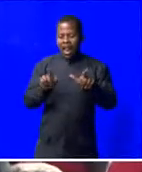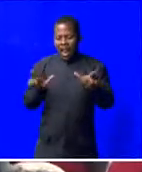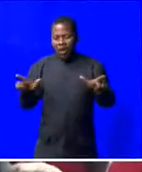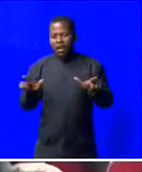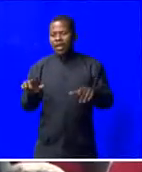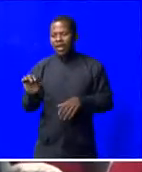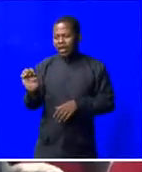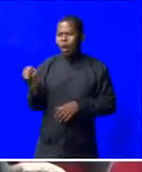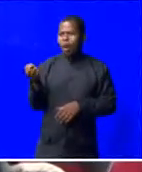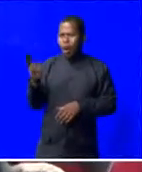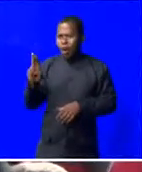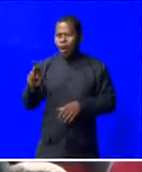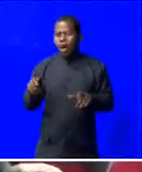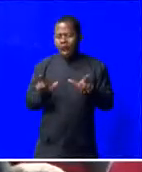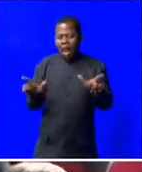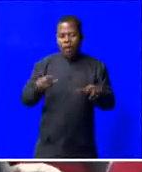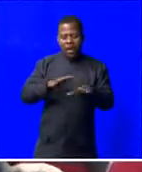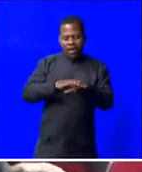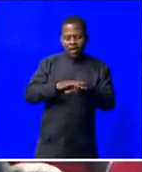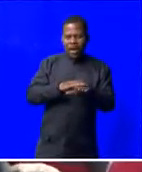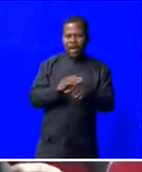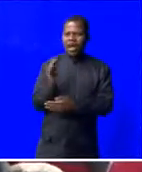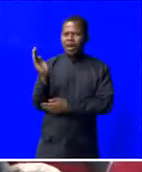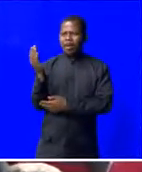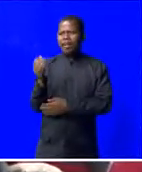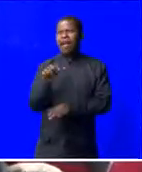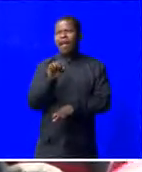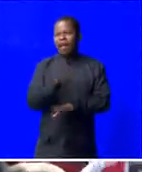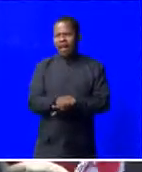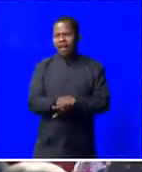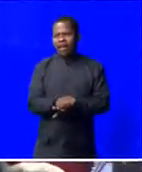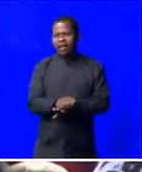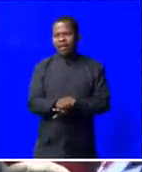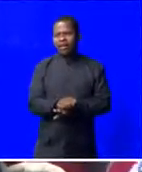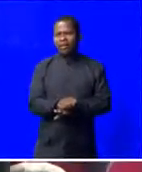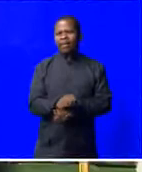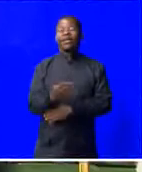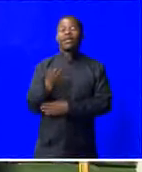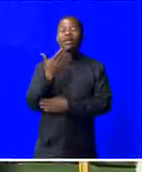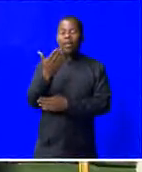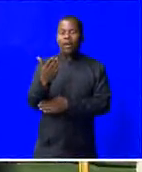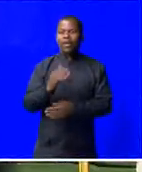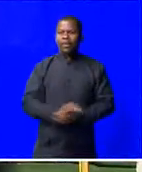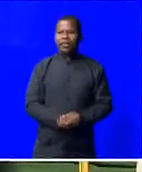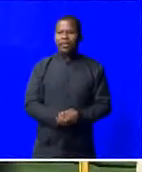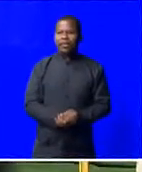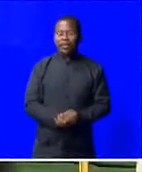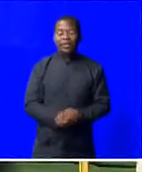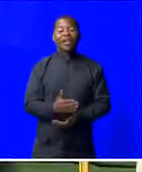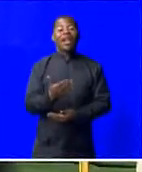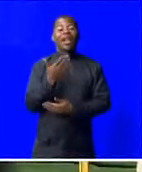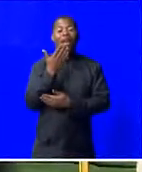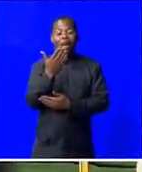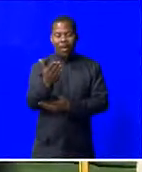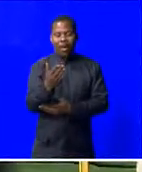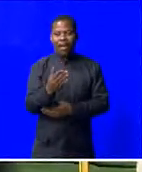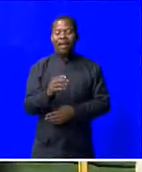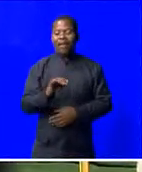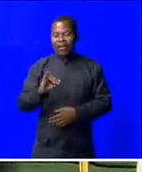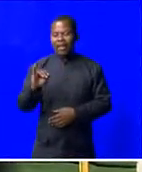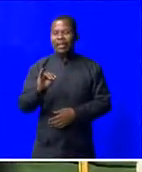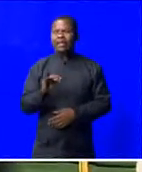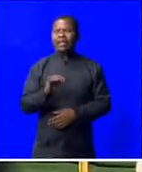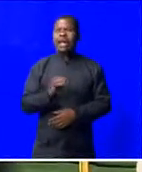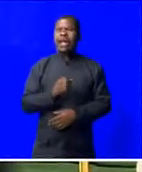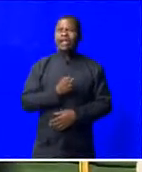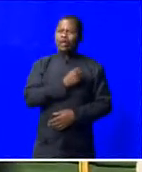isiSwati whichever language you are comfortable in. Siyabonga. Ngiyabonga kakhulu. Vele ngitawucala ngixolise ngidotama